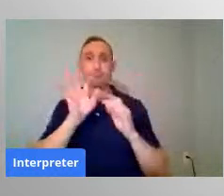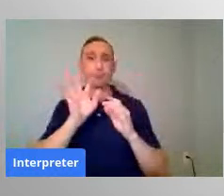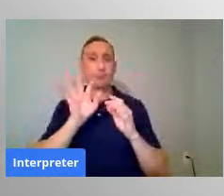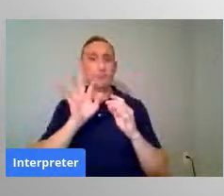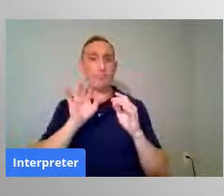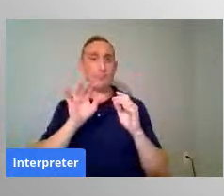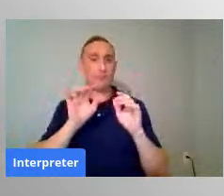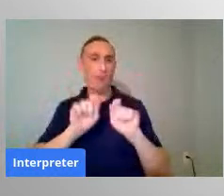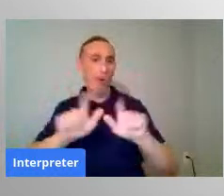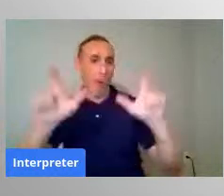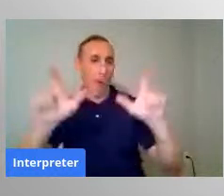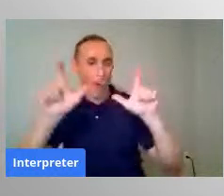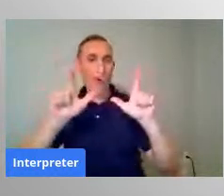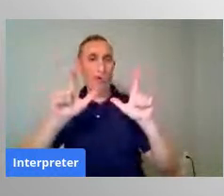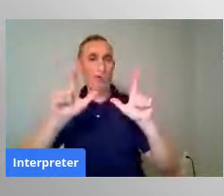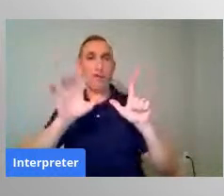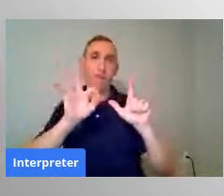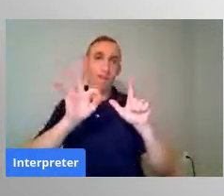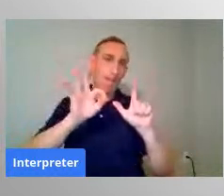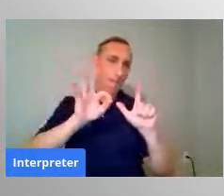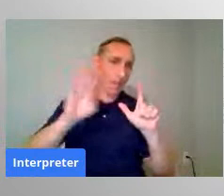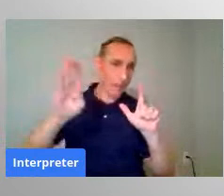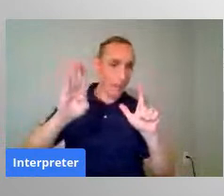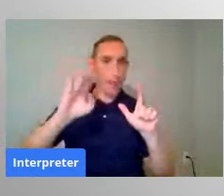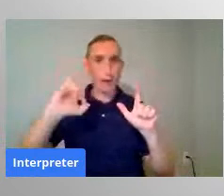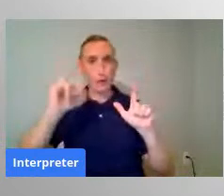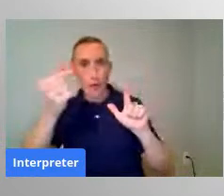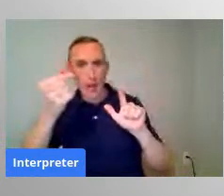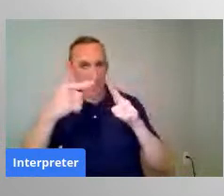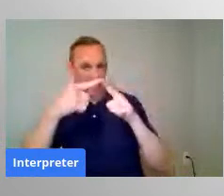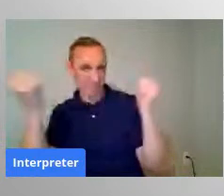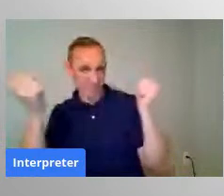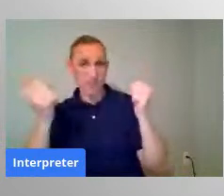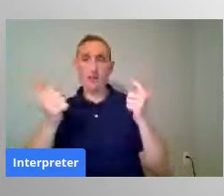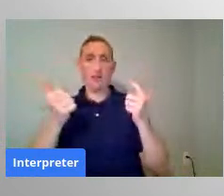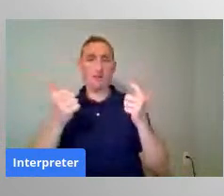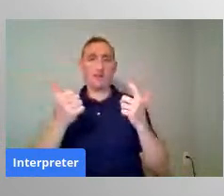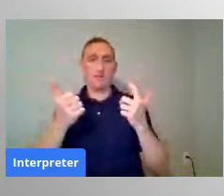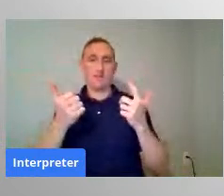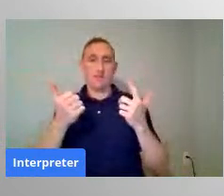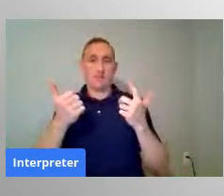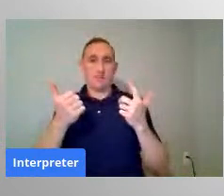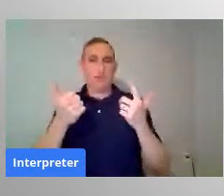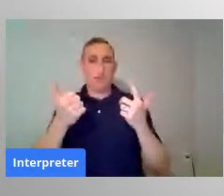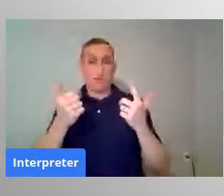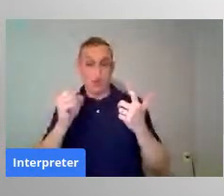different sources to communicate that we have, you're saying pushing it